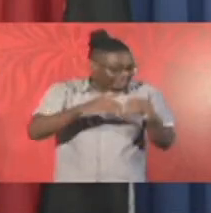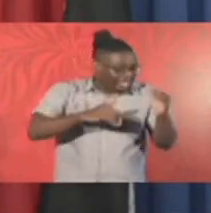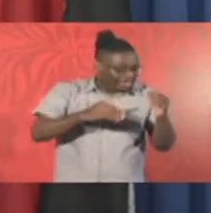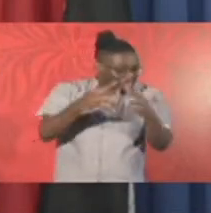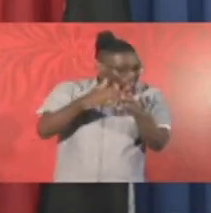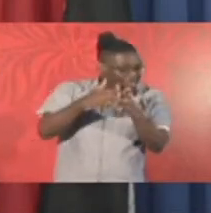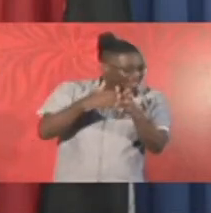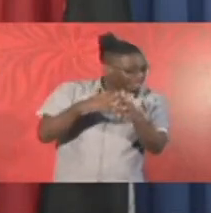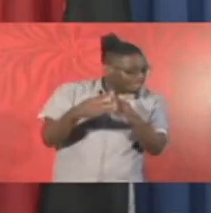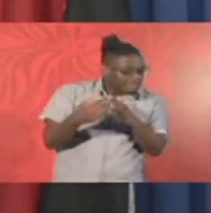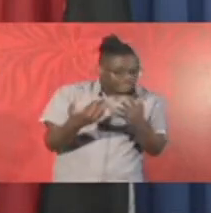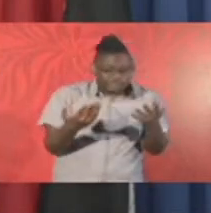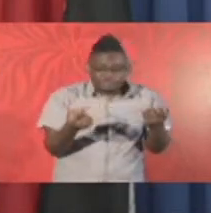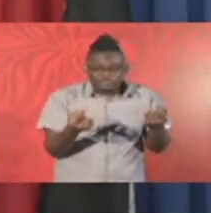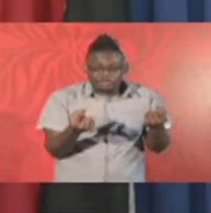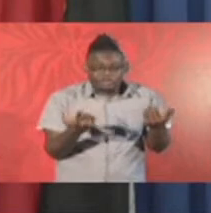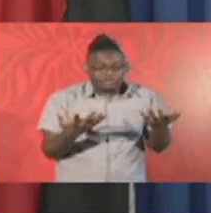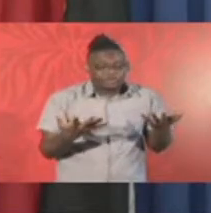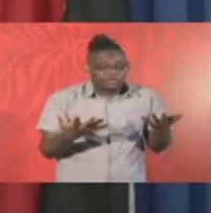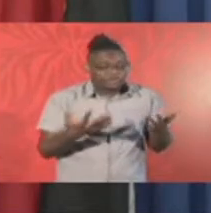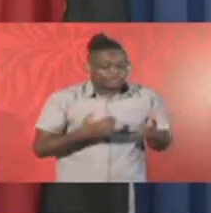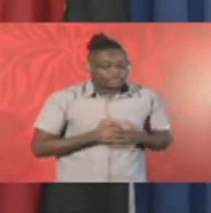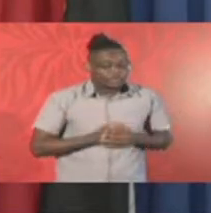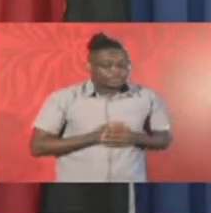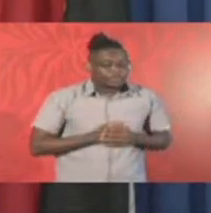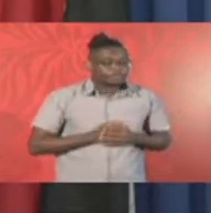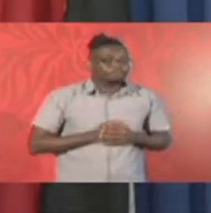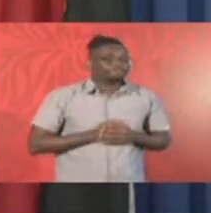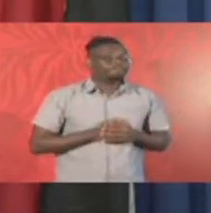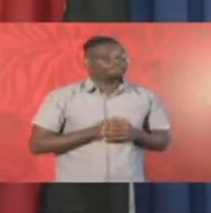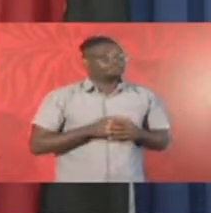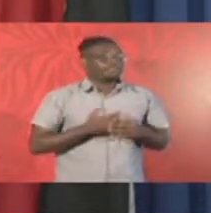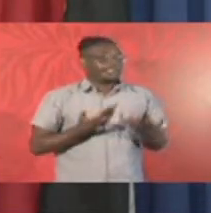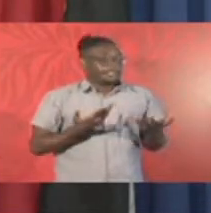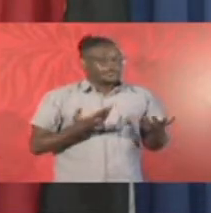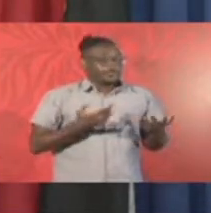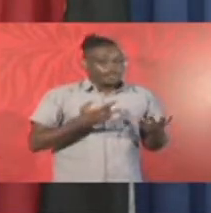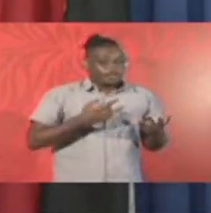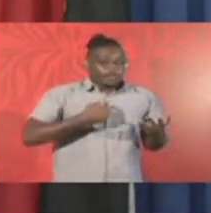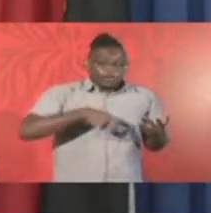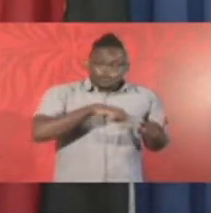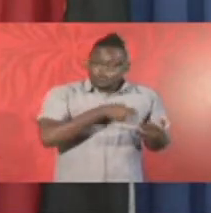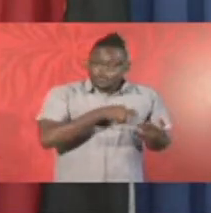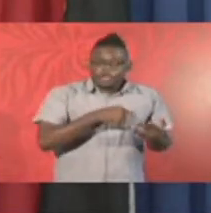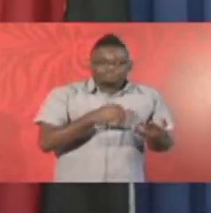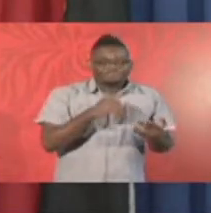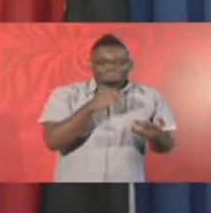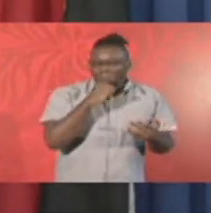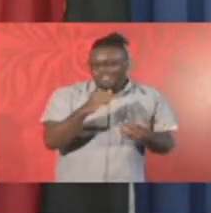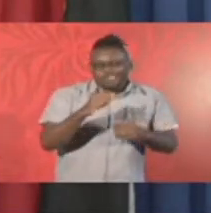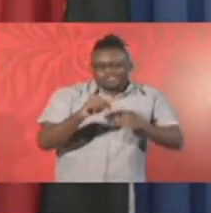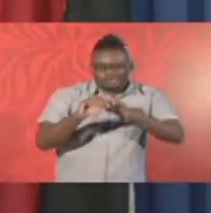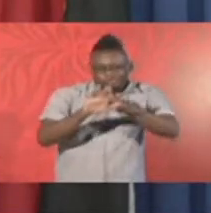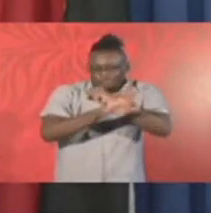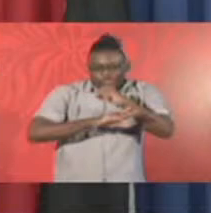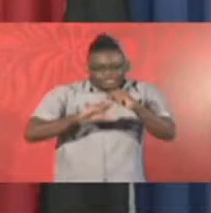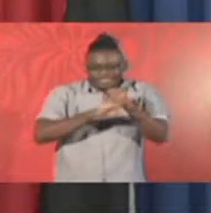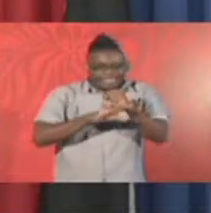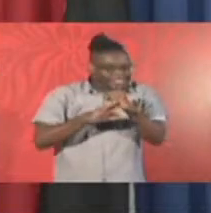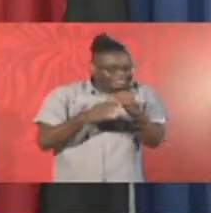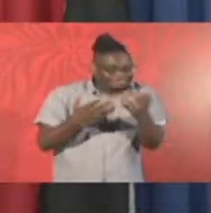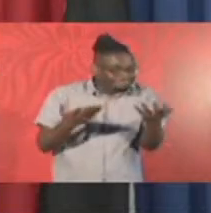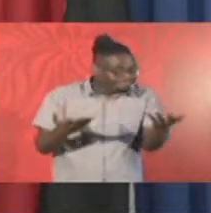we can draw from that situation is that we are exposed. We are